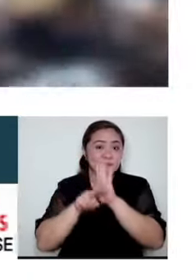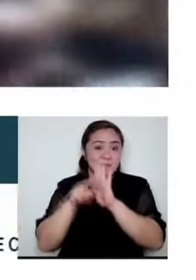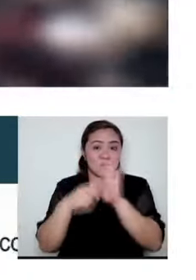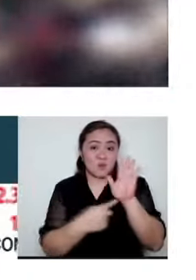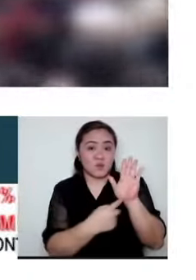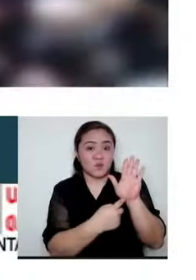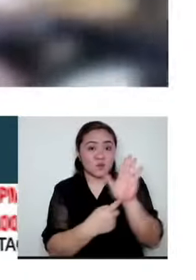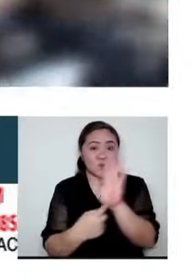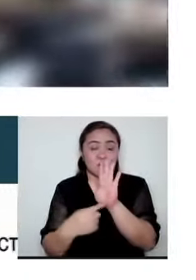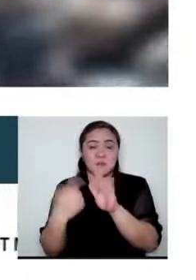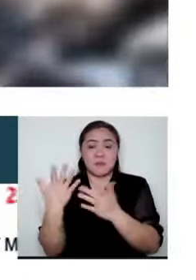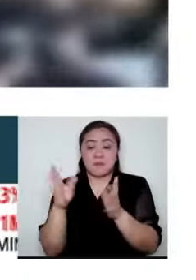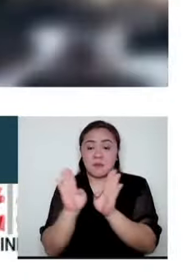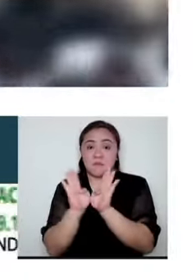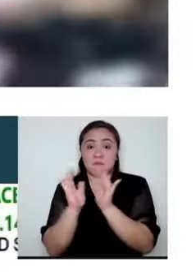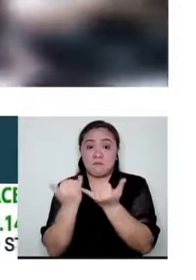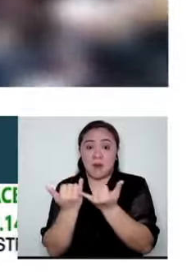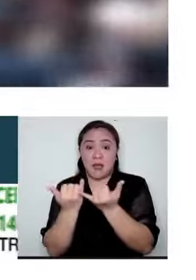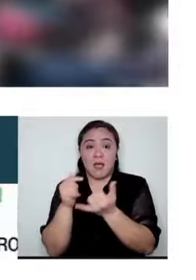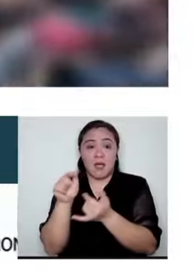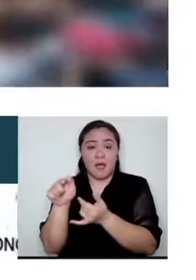in one barangay,